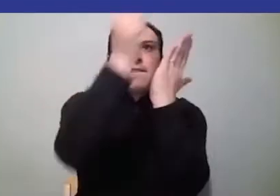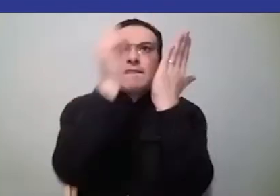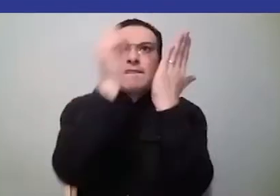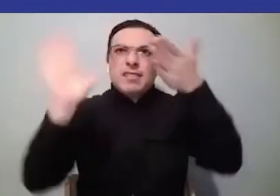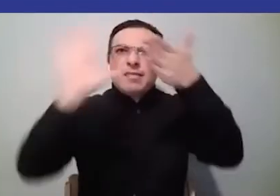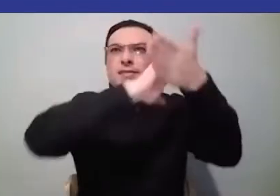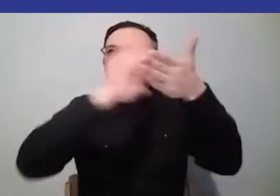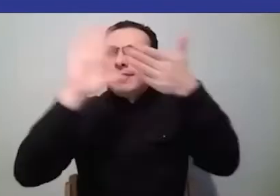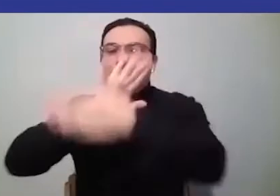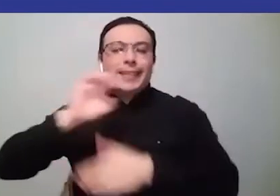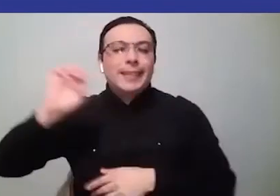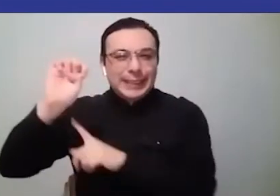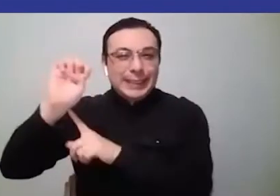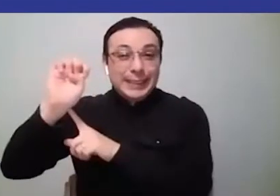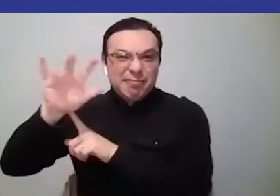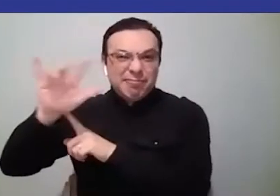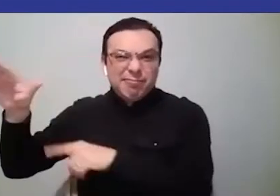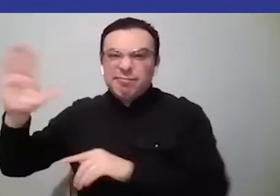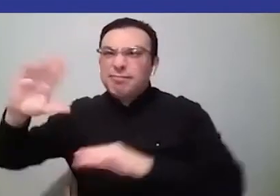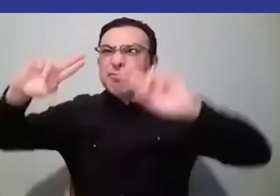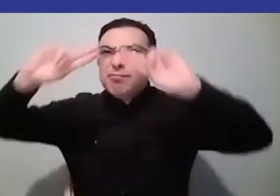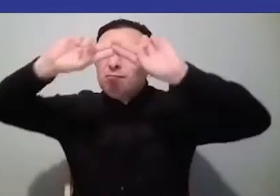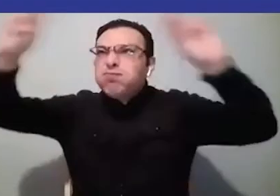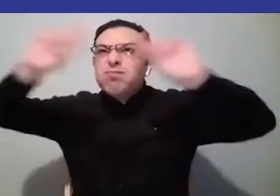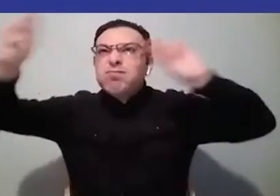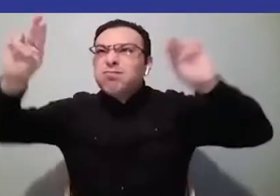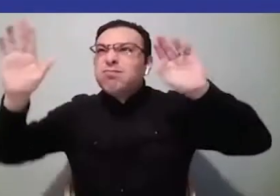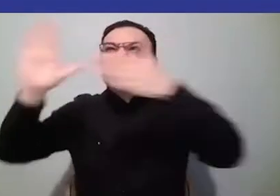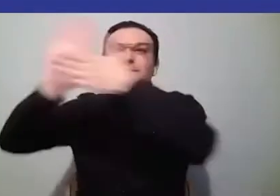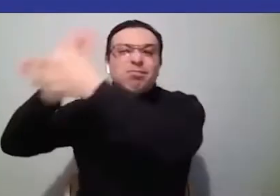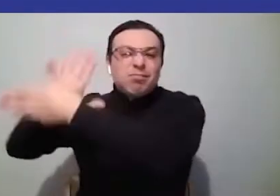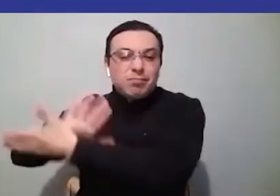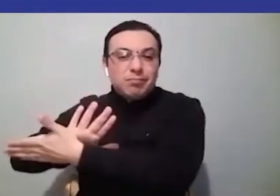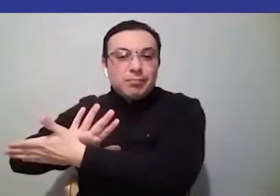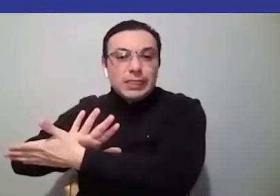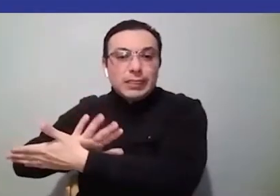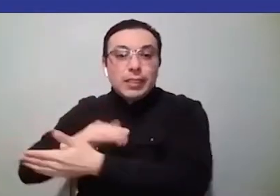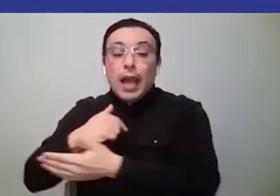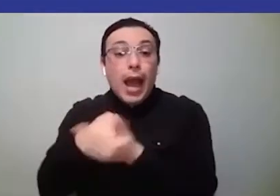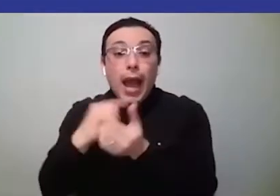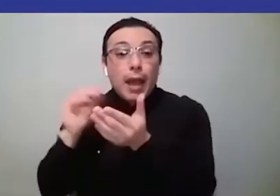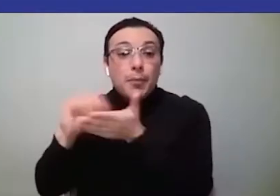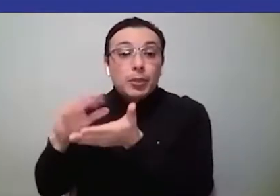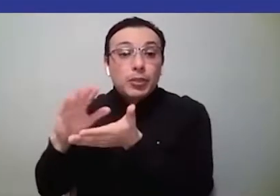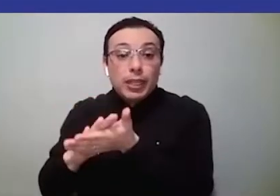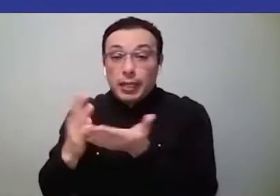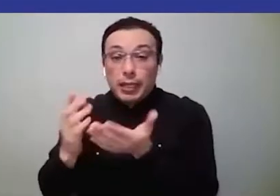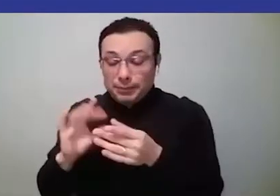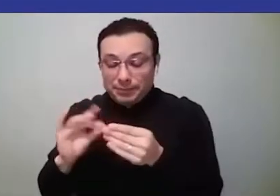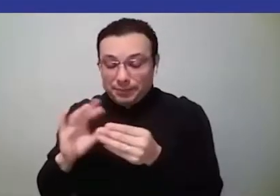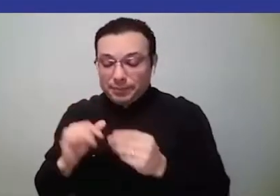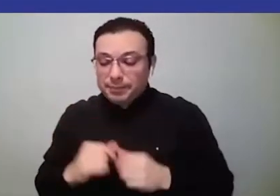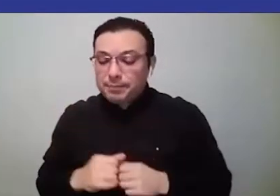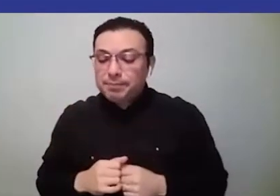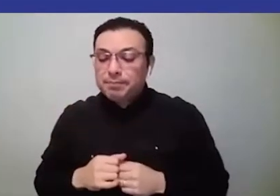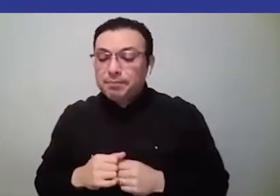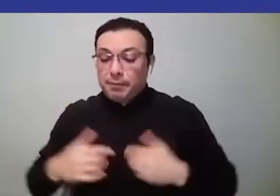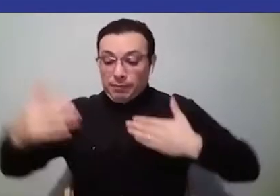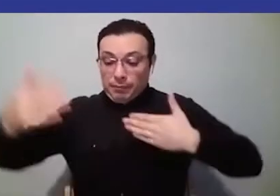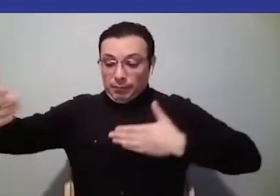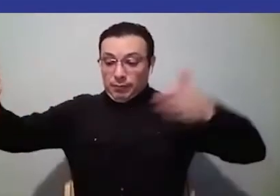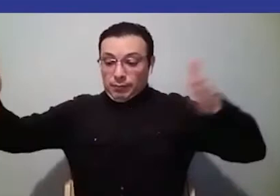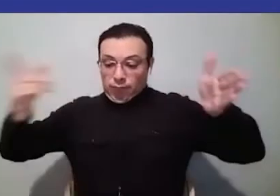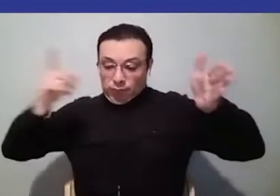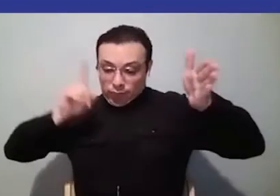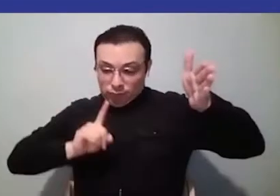this statement, which I'll just share with you, which is, when I walk into this hall, I greet my ancestors. And this